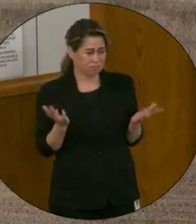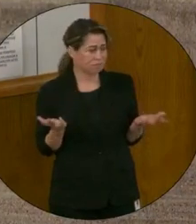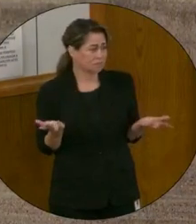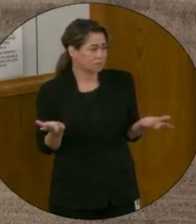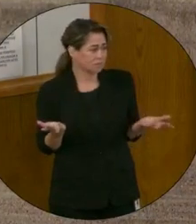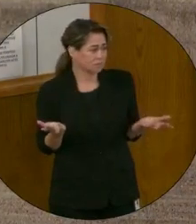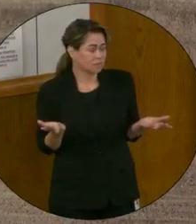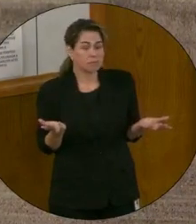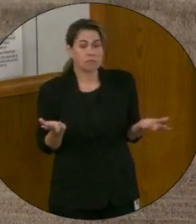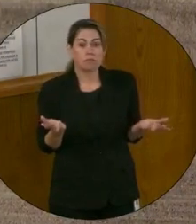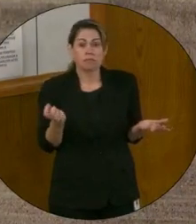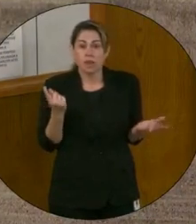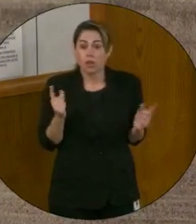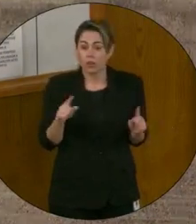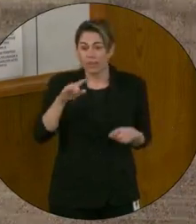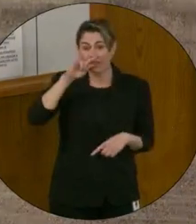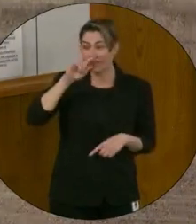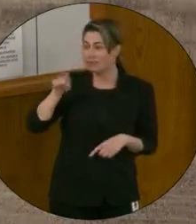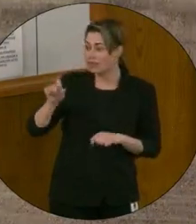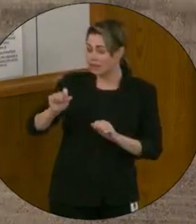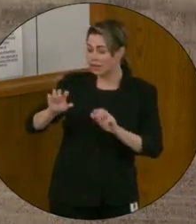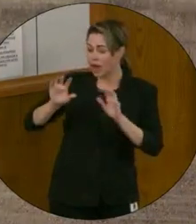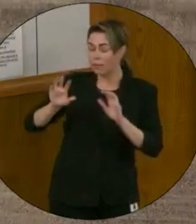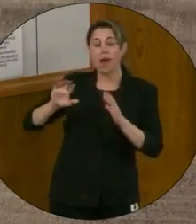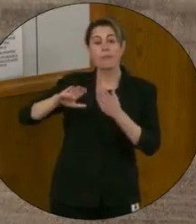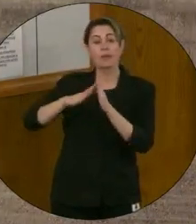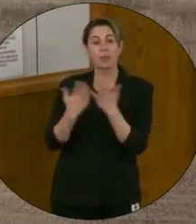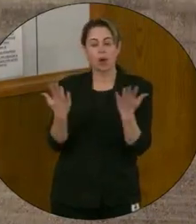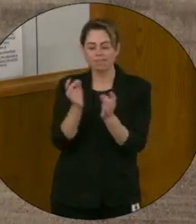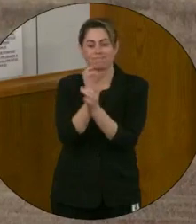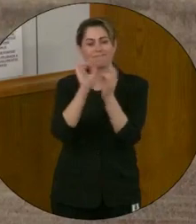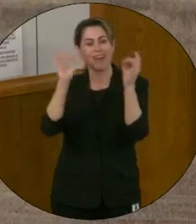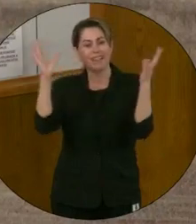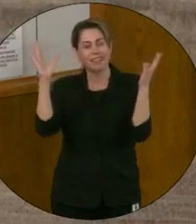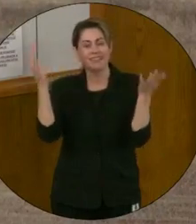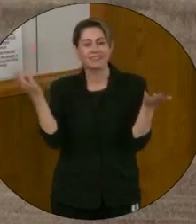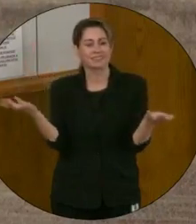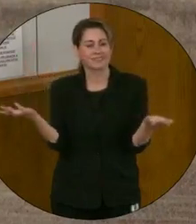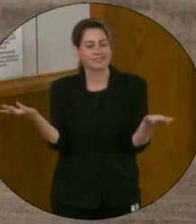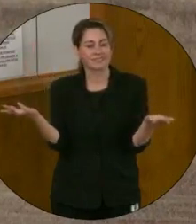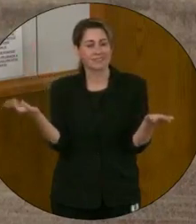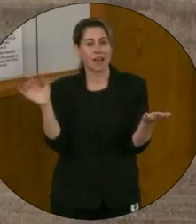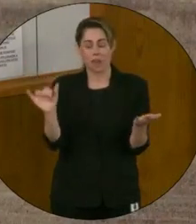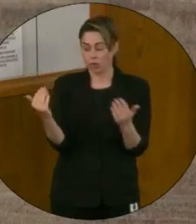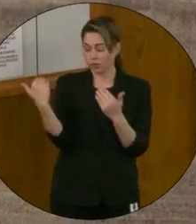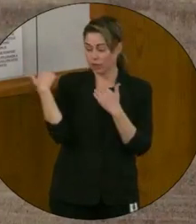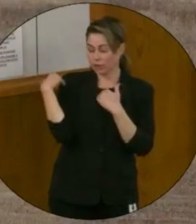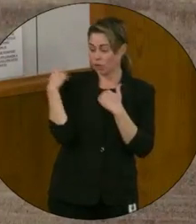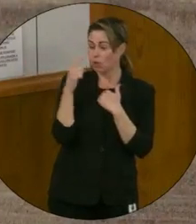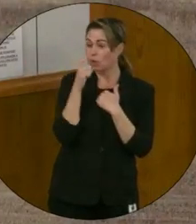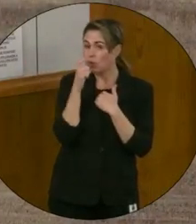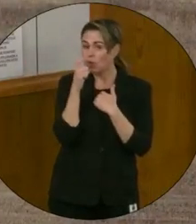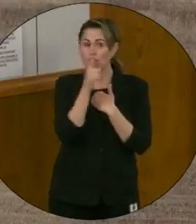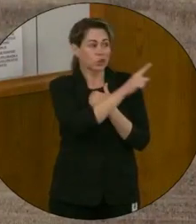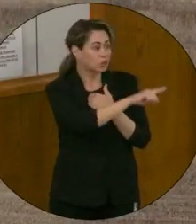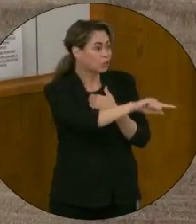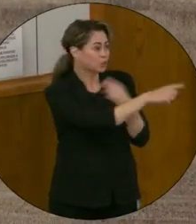And when kids give up, kids get violent. And that is the responsibility of all of you sitting up